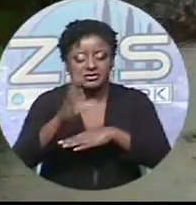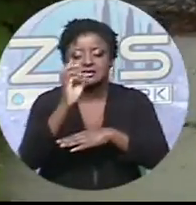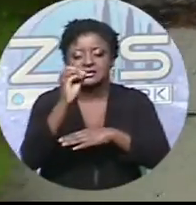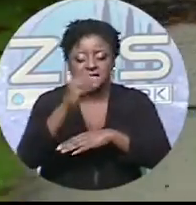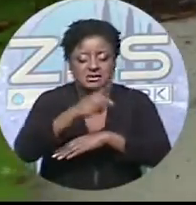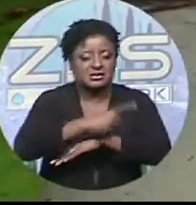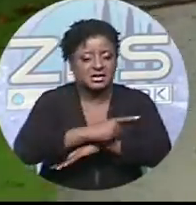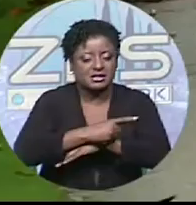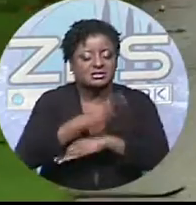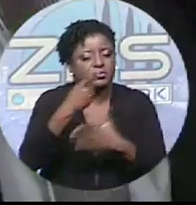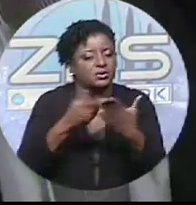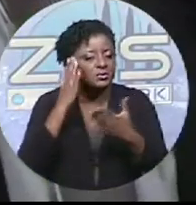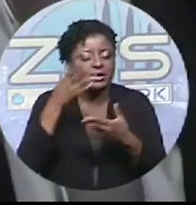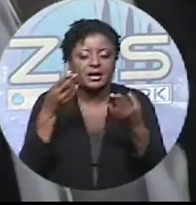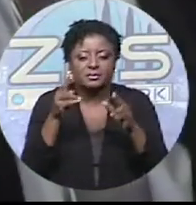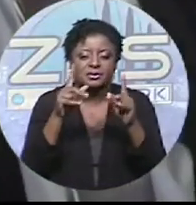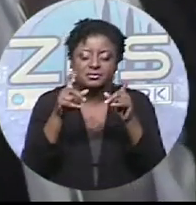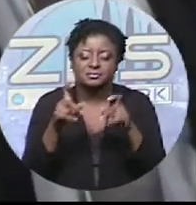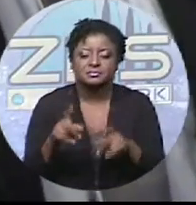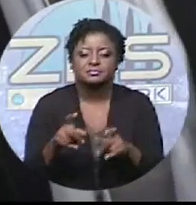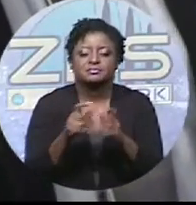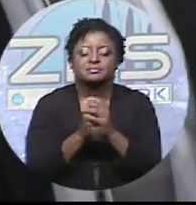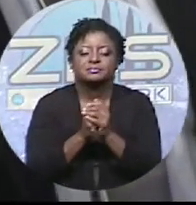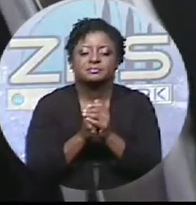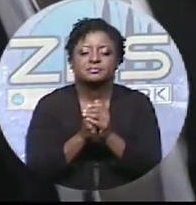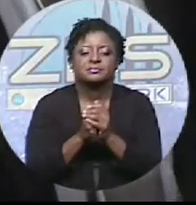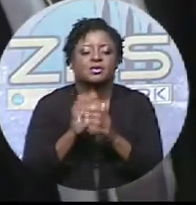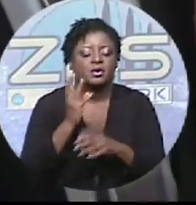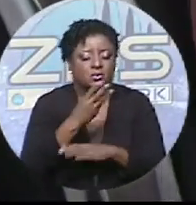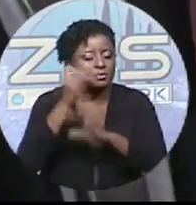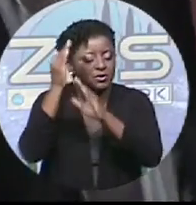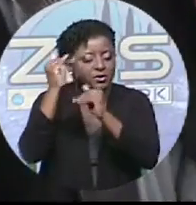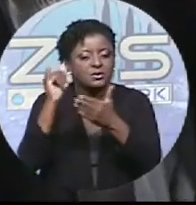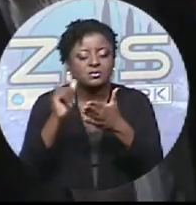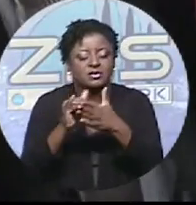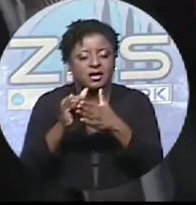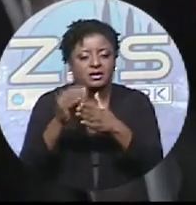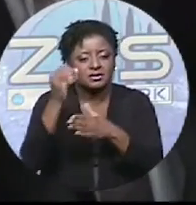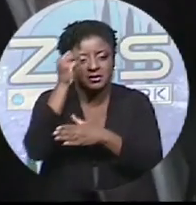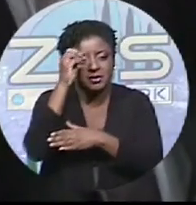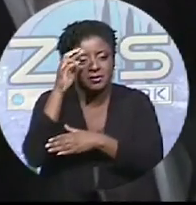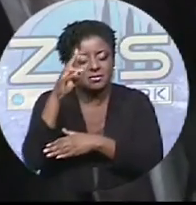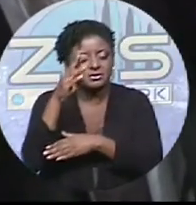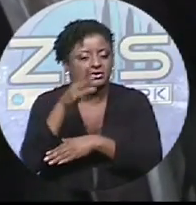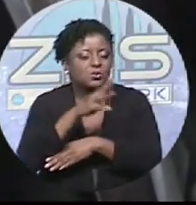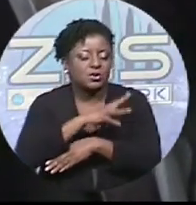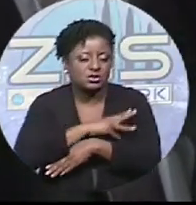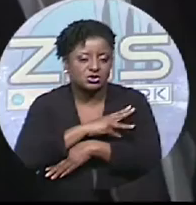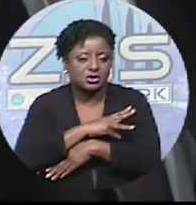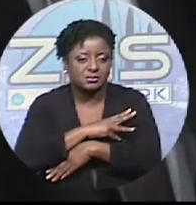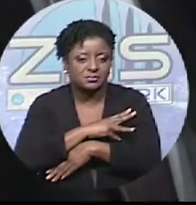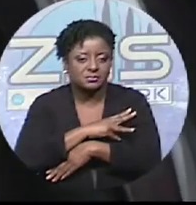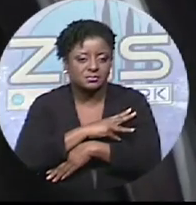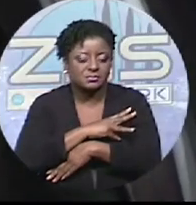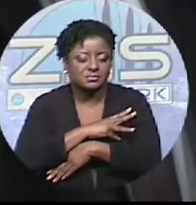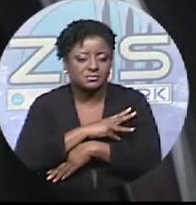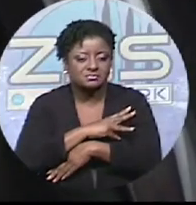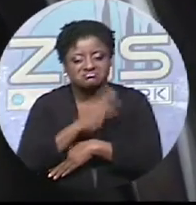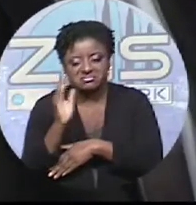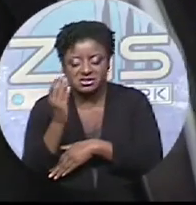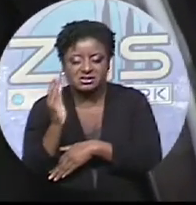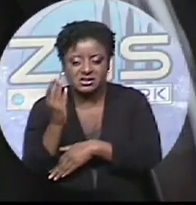this to say. Yeah. We're hoping that Mr. Bushcomb, who seemed to be